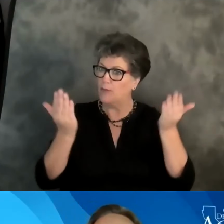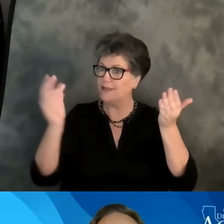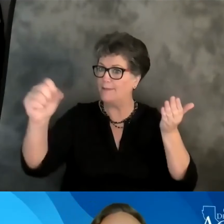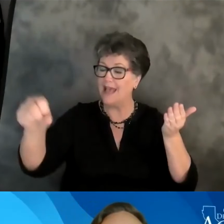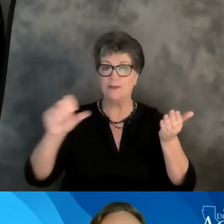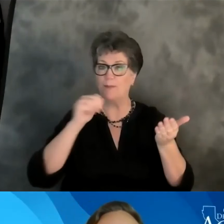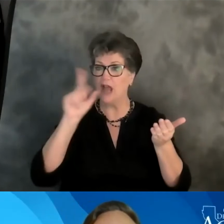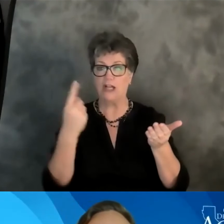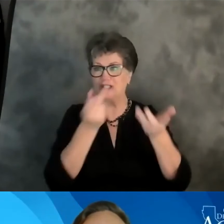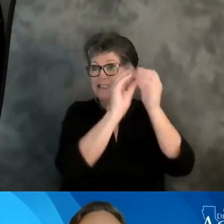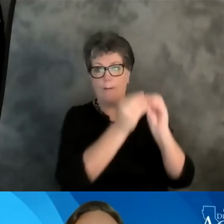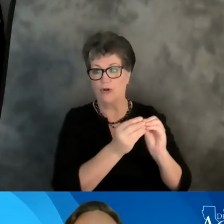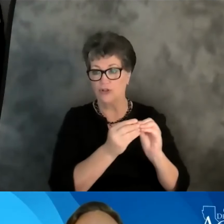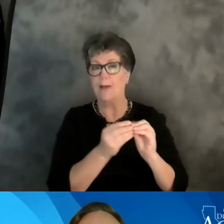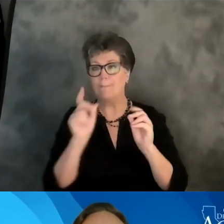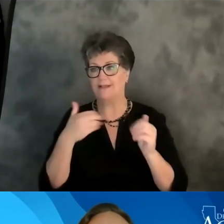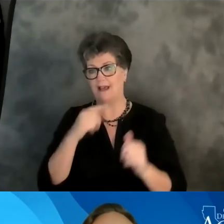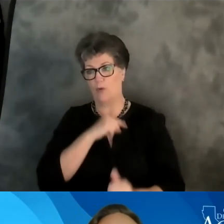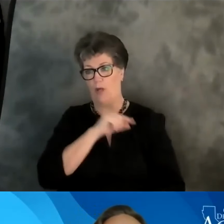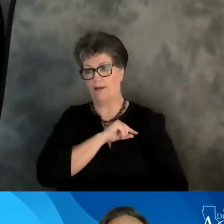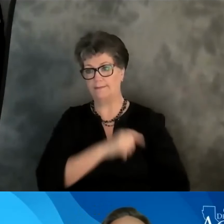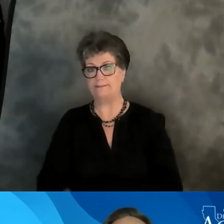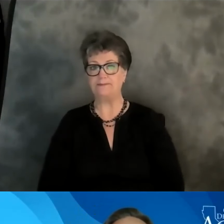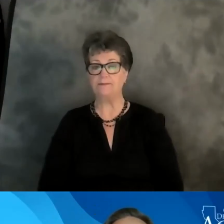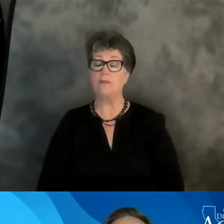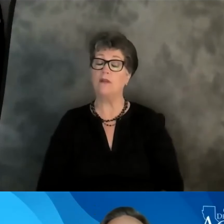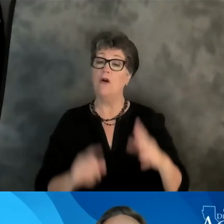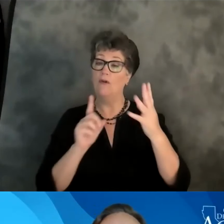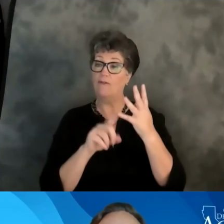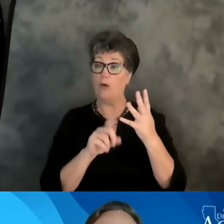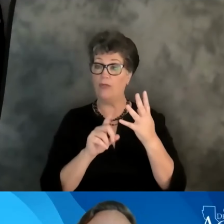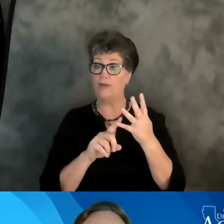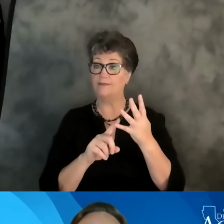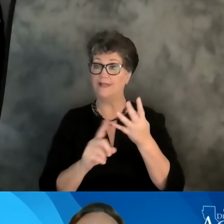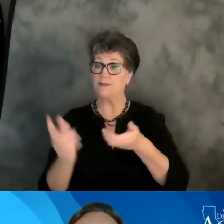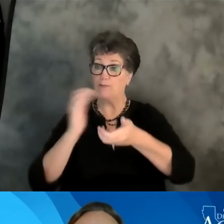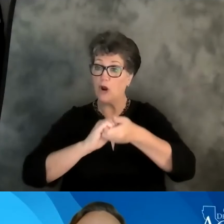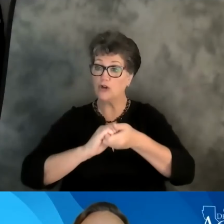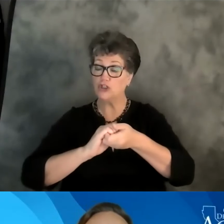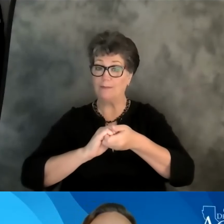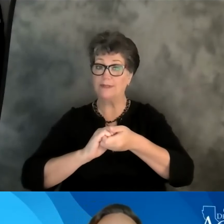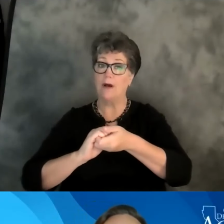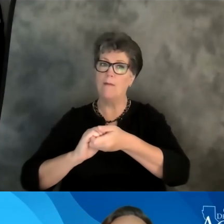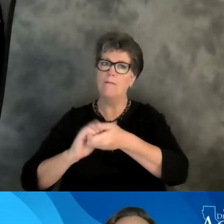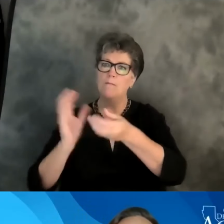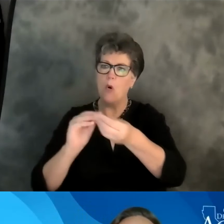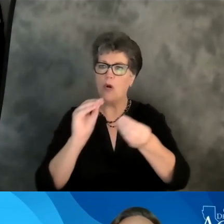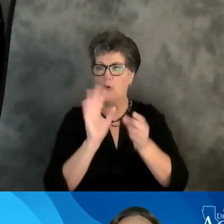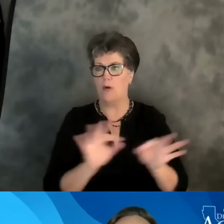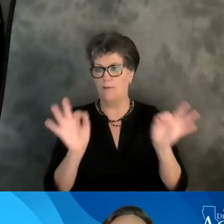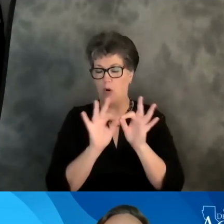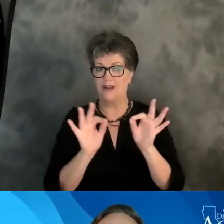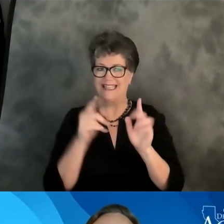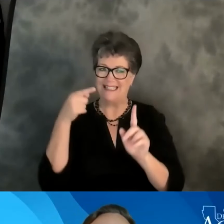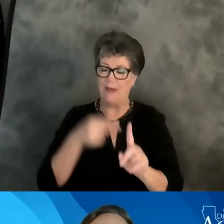just quantity without quality. A fourth element is some partnerships that have become more and more important, particularly on